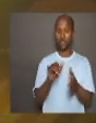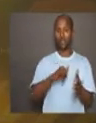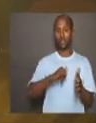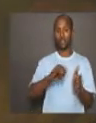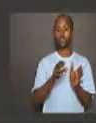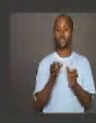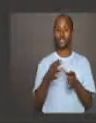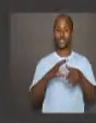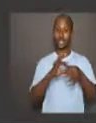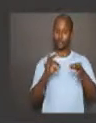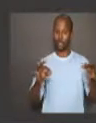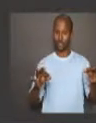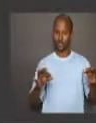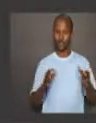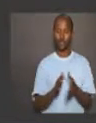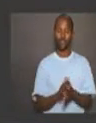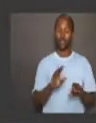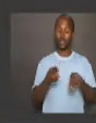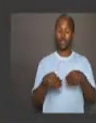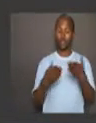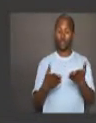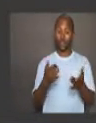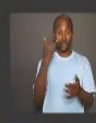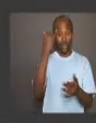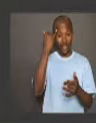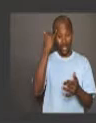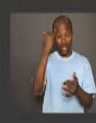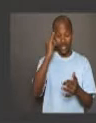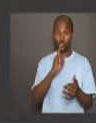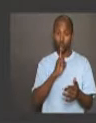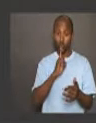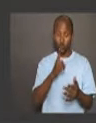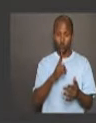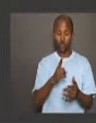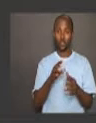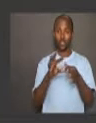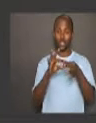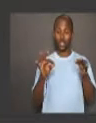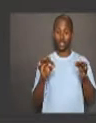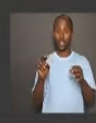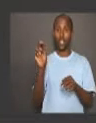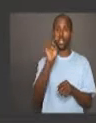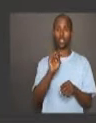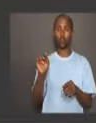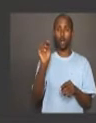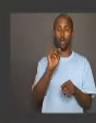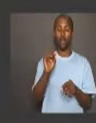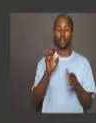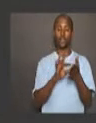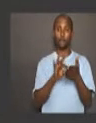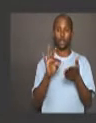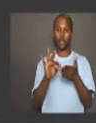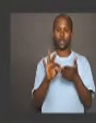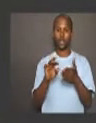statement. Given an assertion involving a natural number